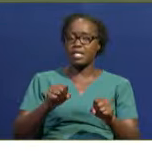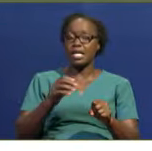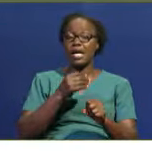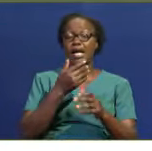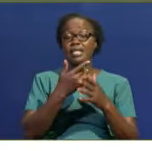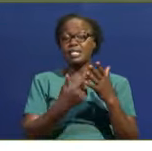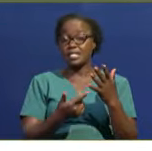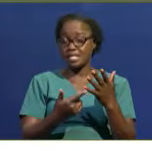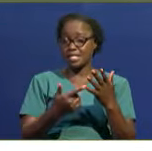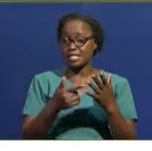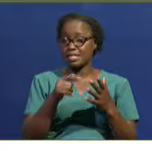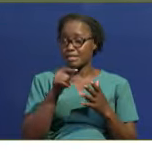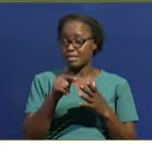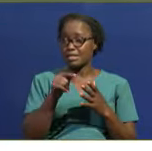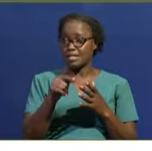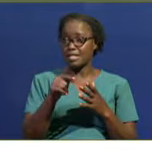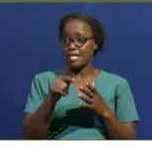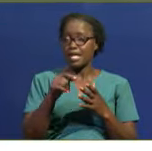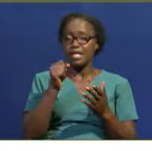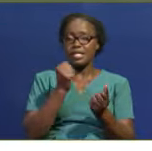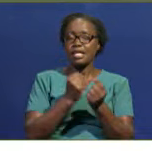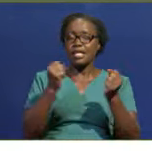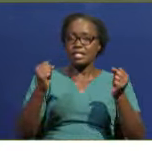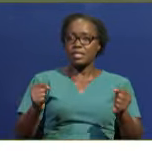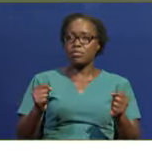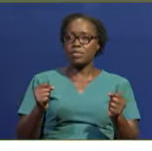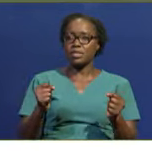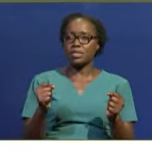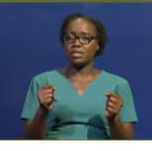this particular, the gazettement of this